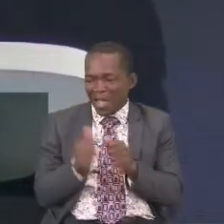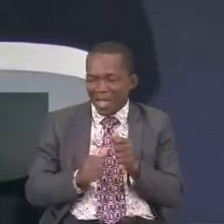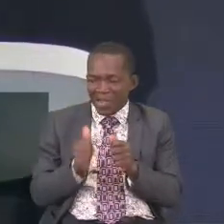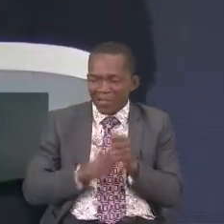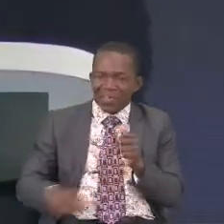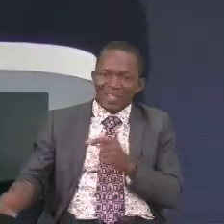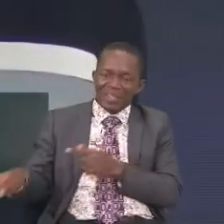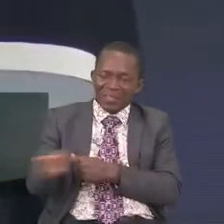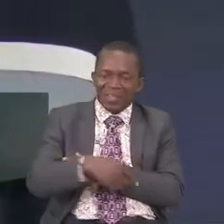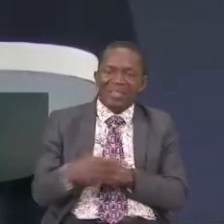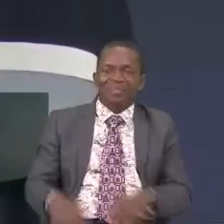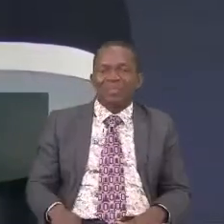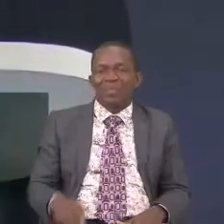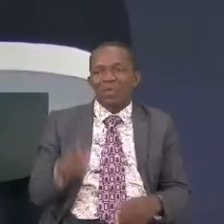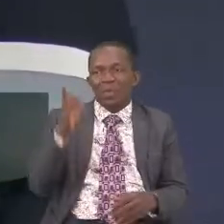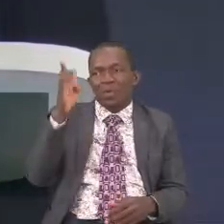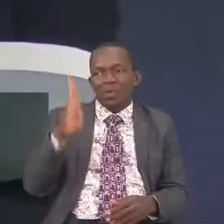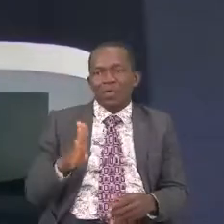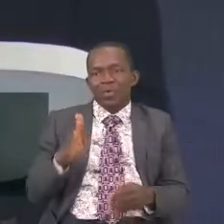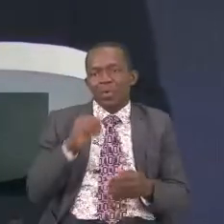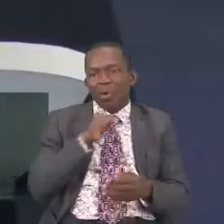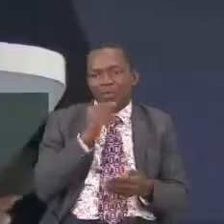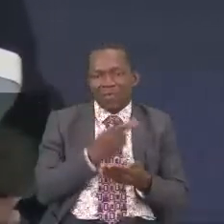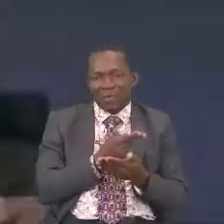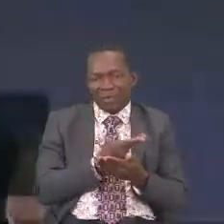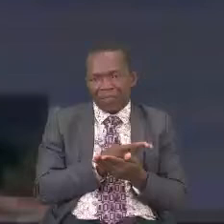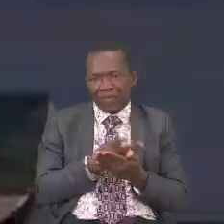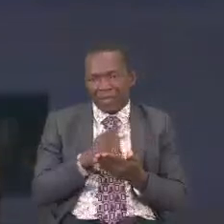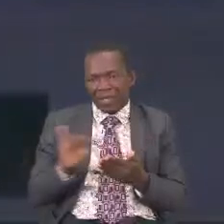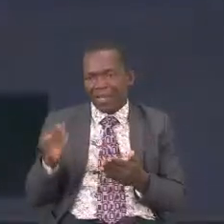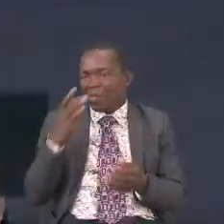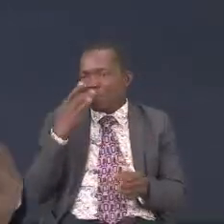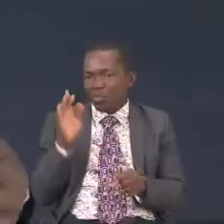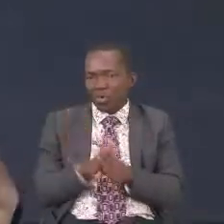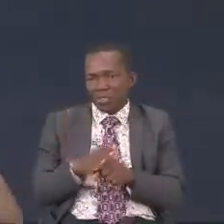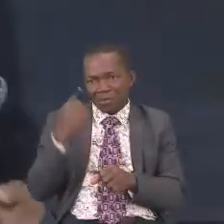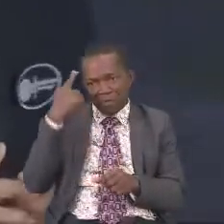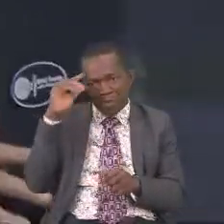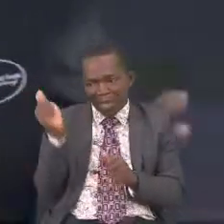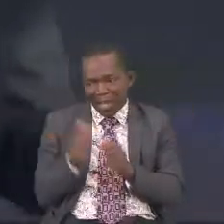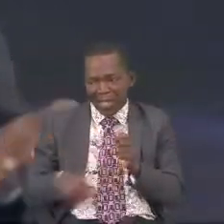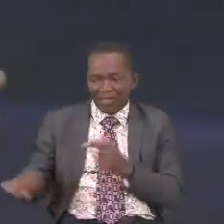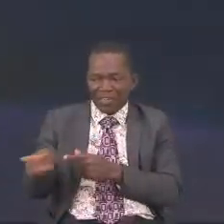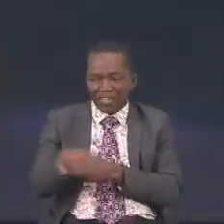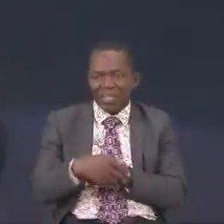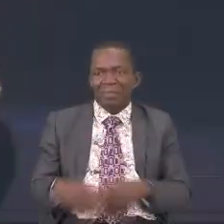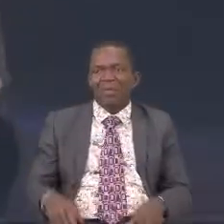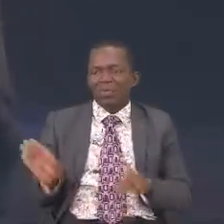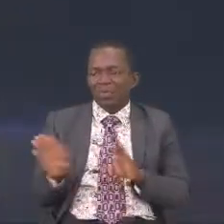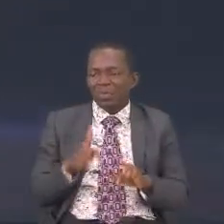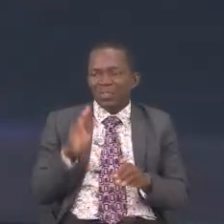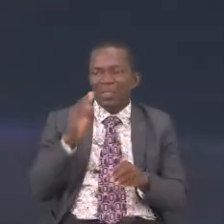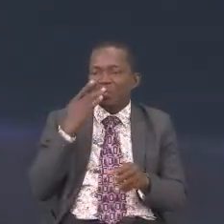God's unfailing promise. Now, does the promise of God only work on